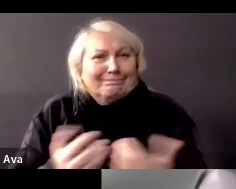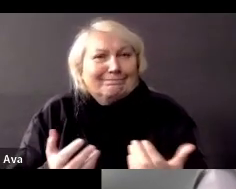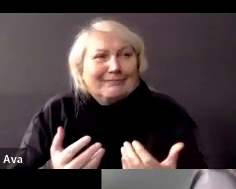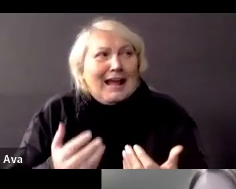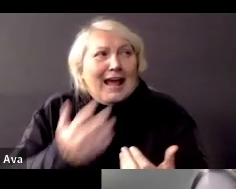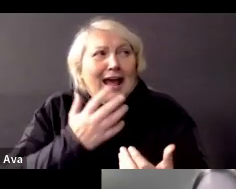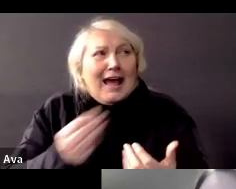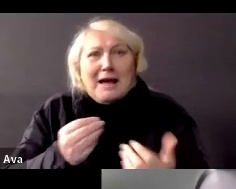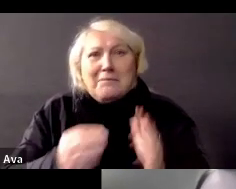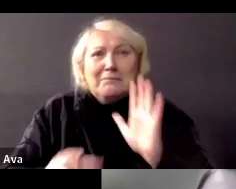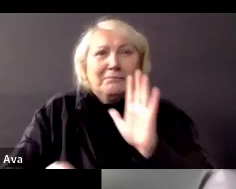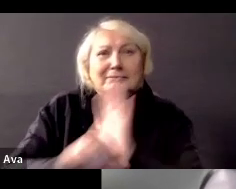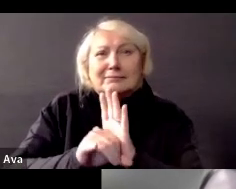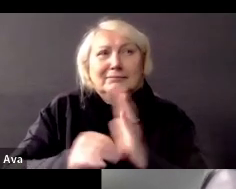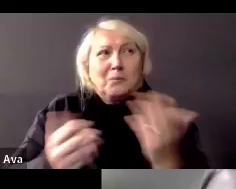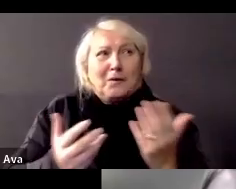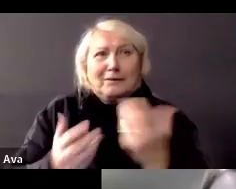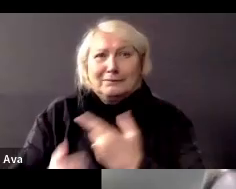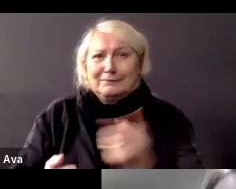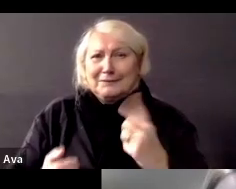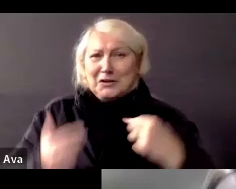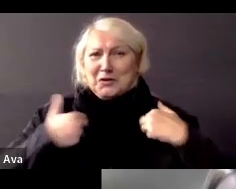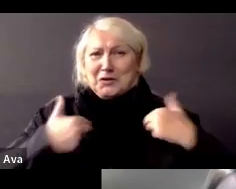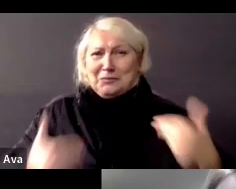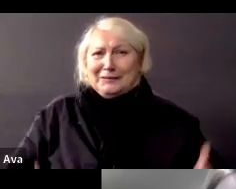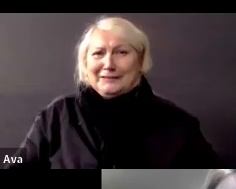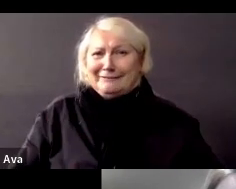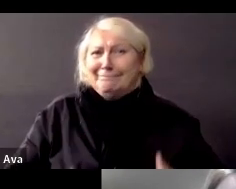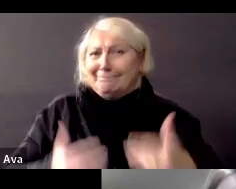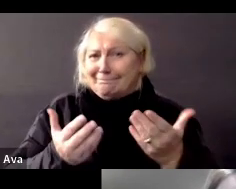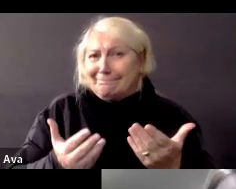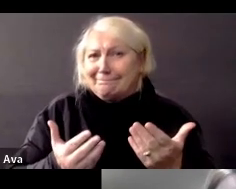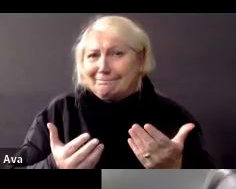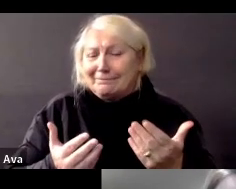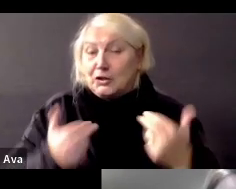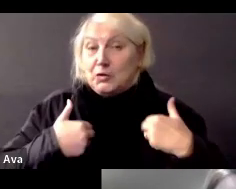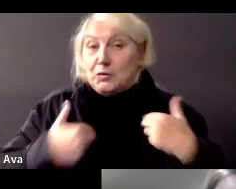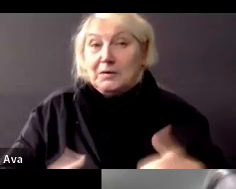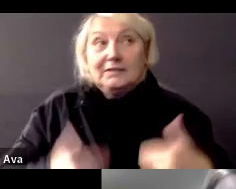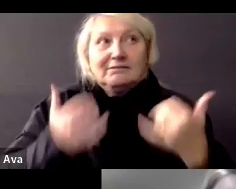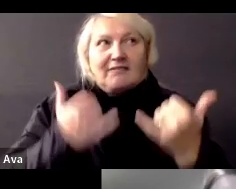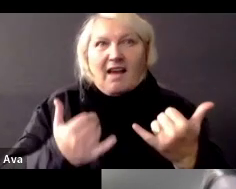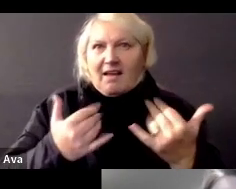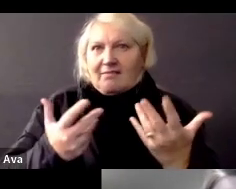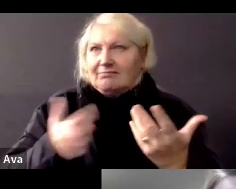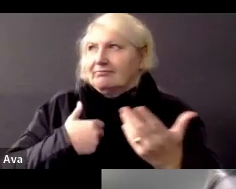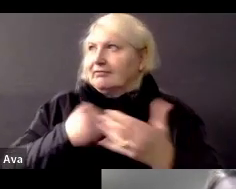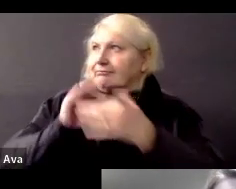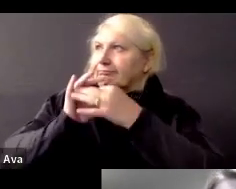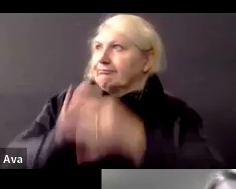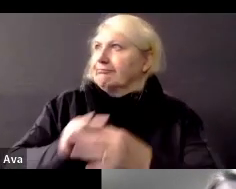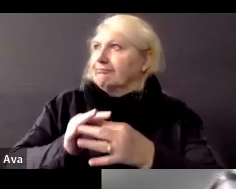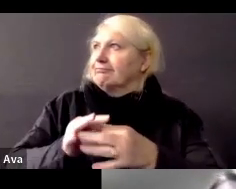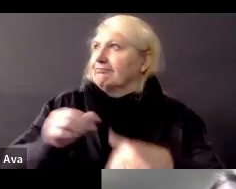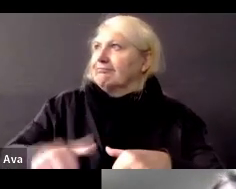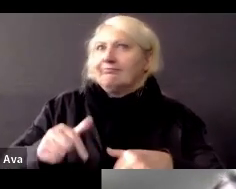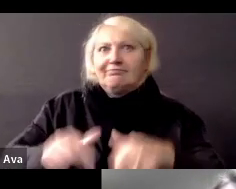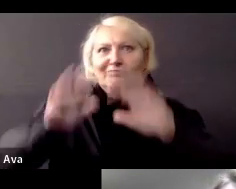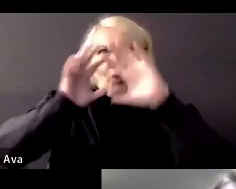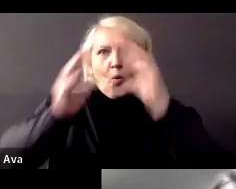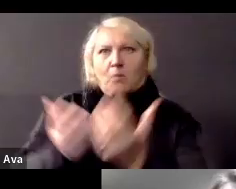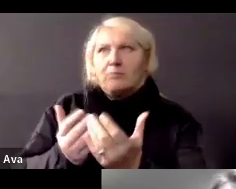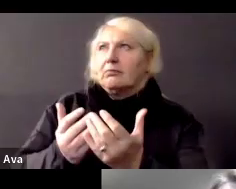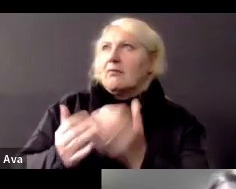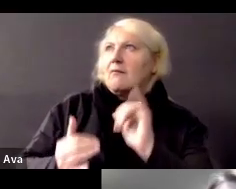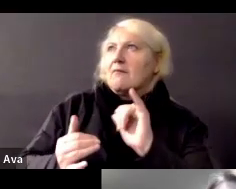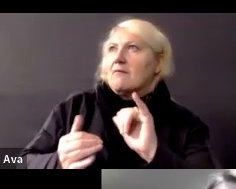humans living in this world which is of course global, and we're aware of all sorts of